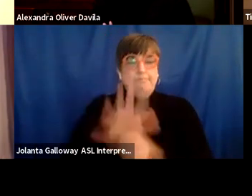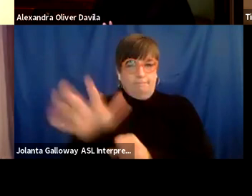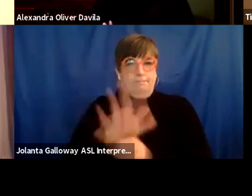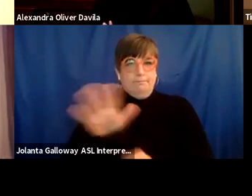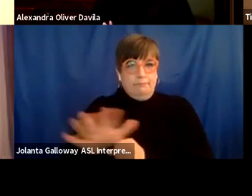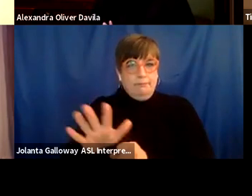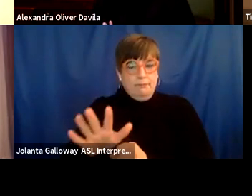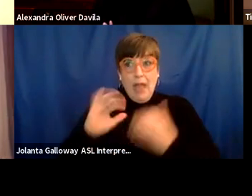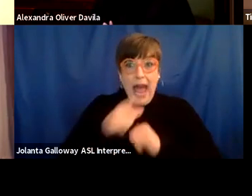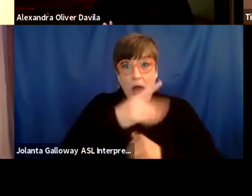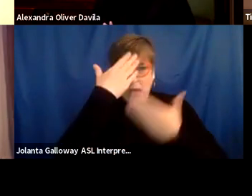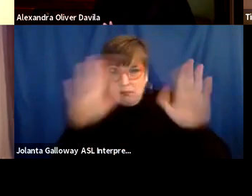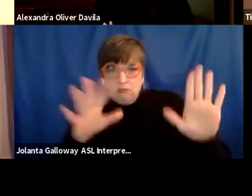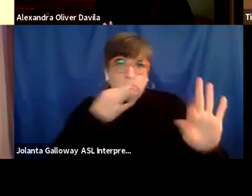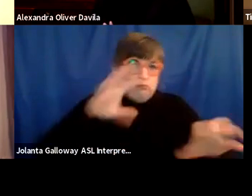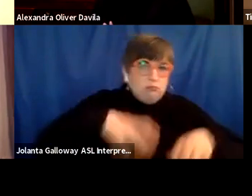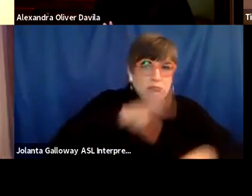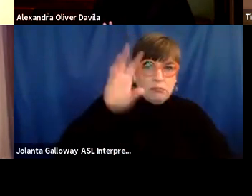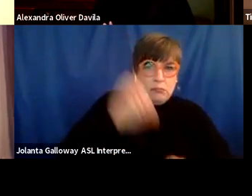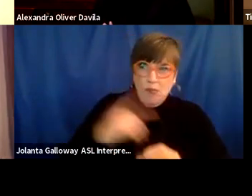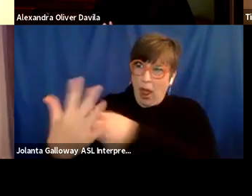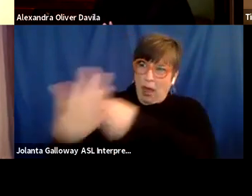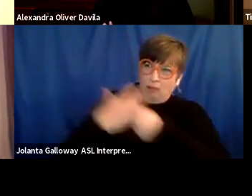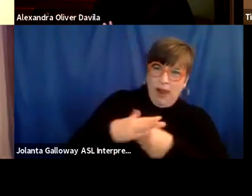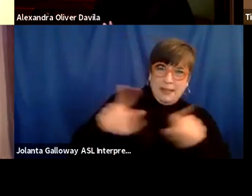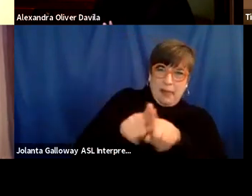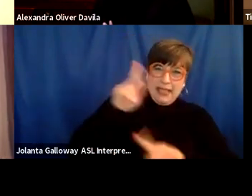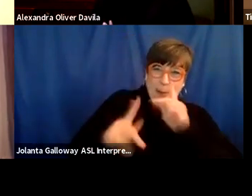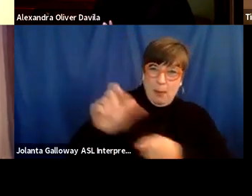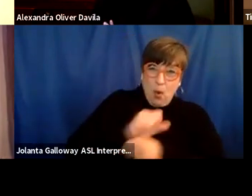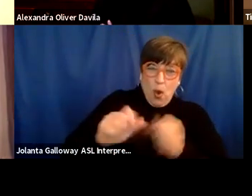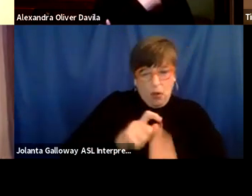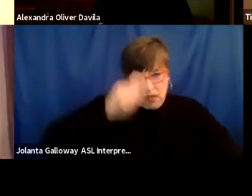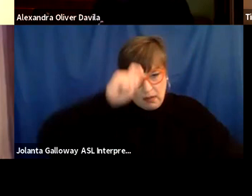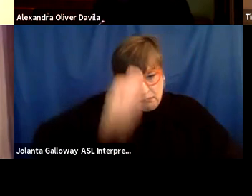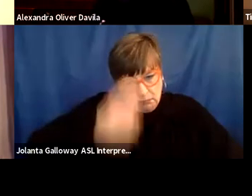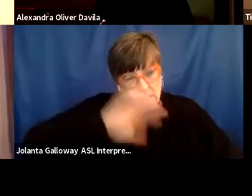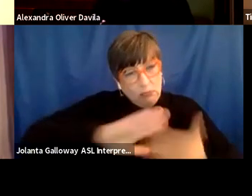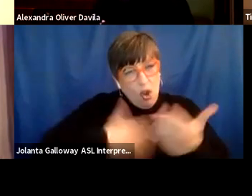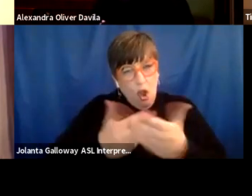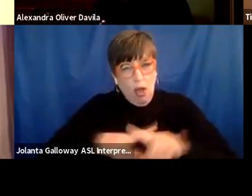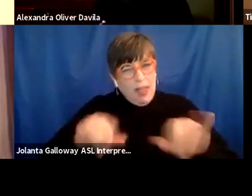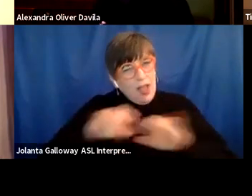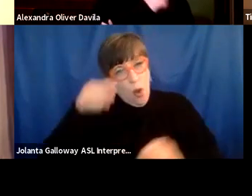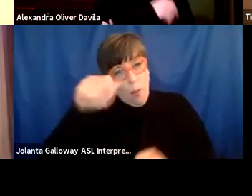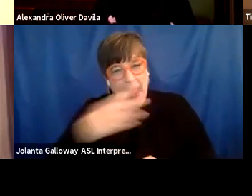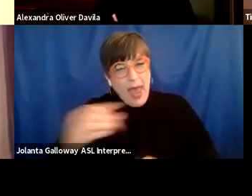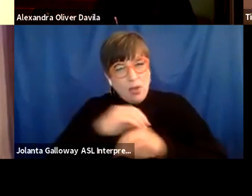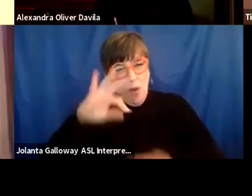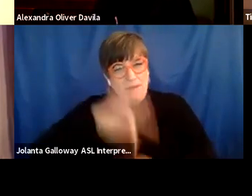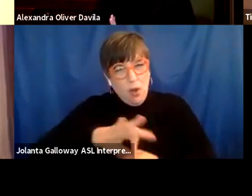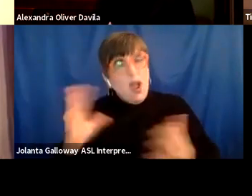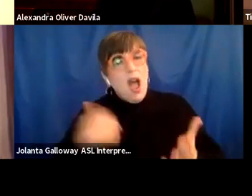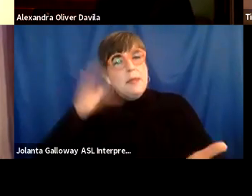so progressive and proactive in this work while being a by the same body he works with is admirable, all while getting no paycheck and no vote. I'm giving you a